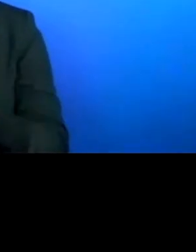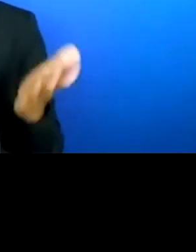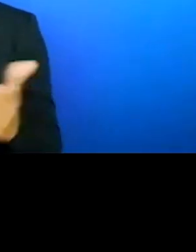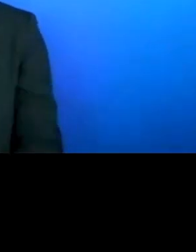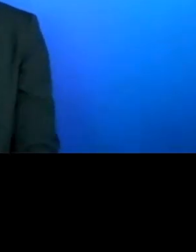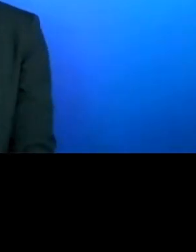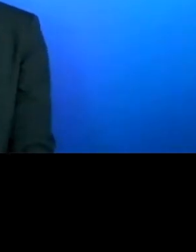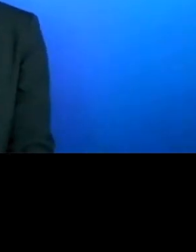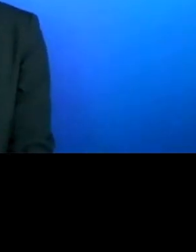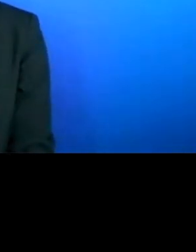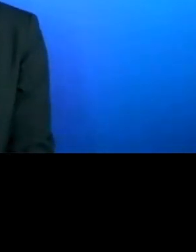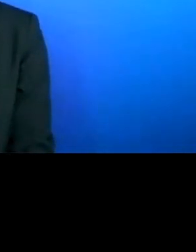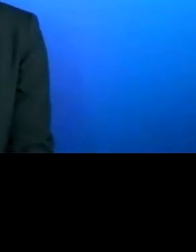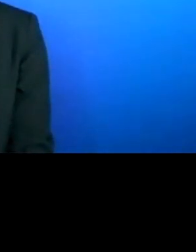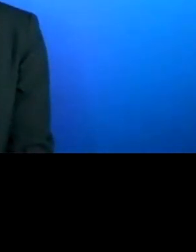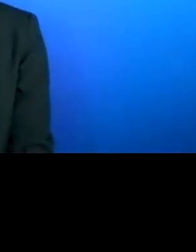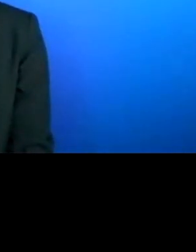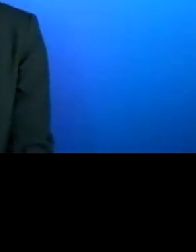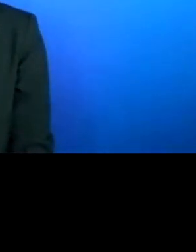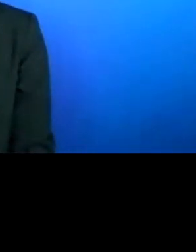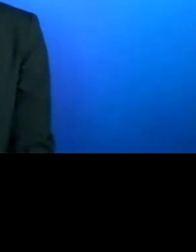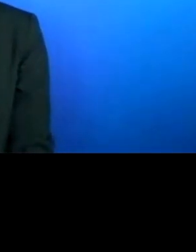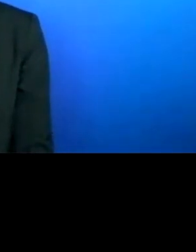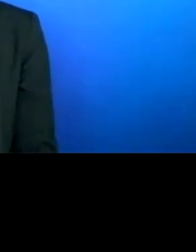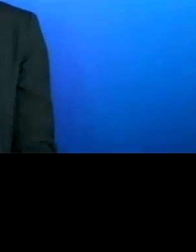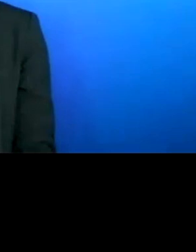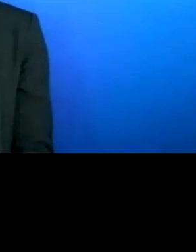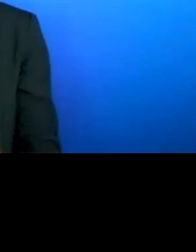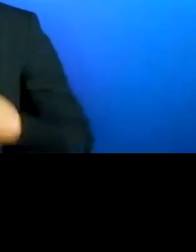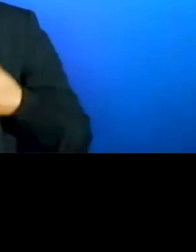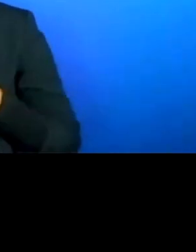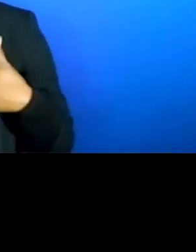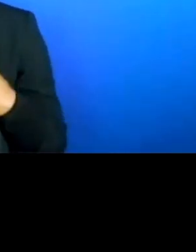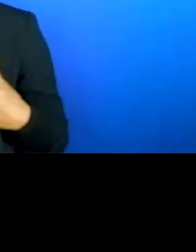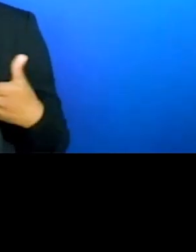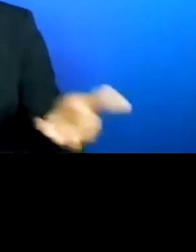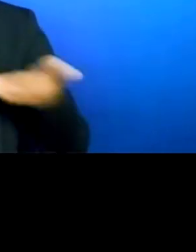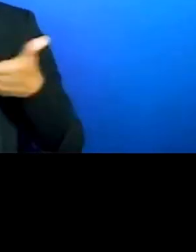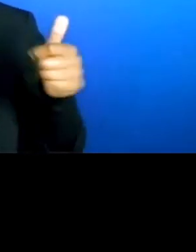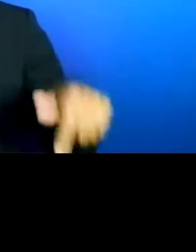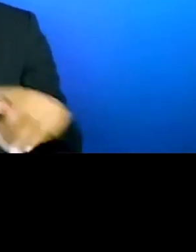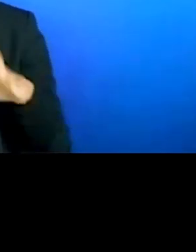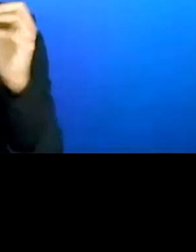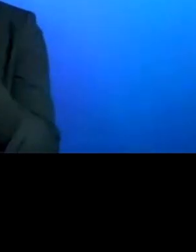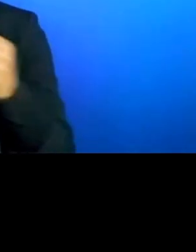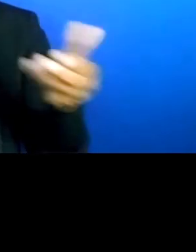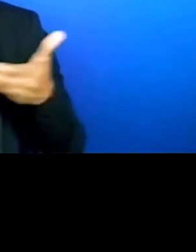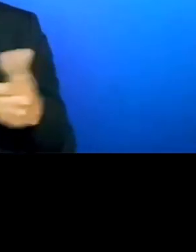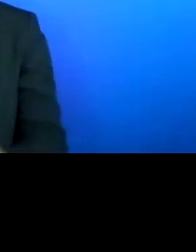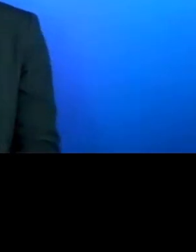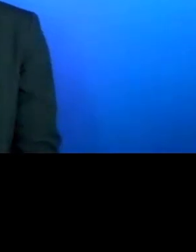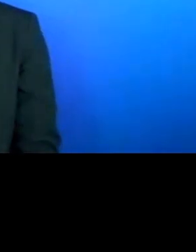Research Association, AERA. I'm pleased to welcome you to today's workshop, Introduction to